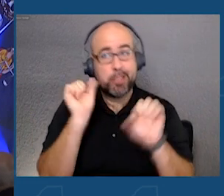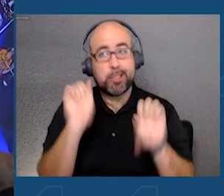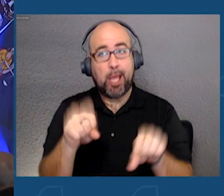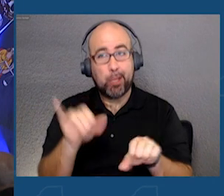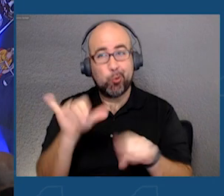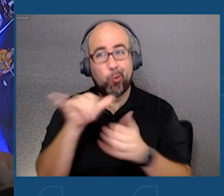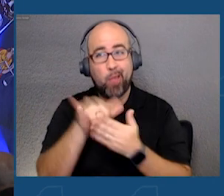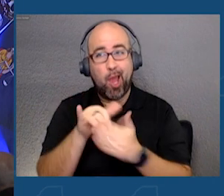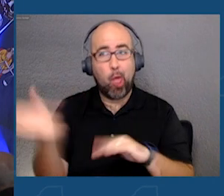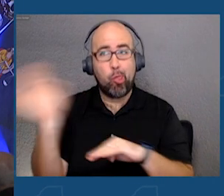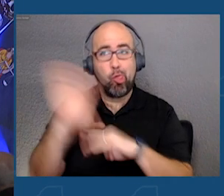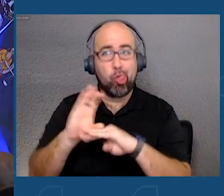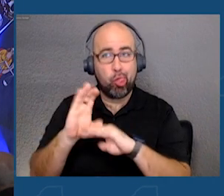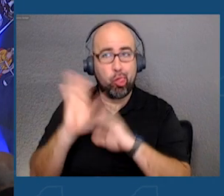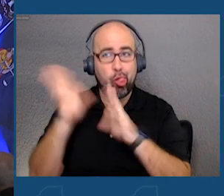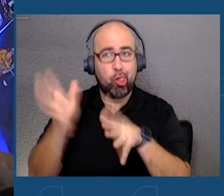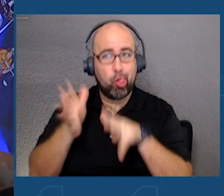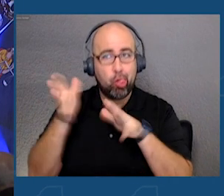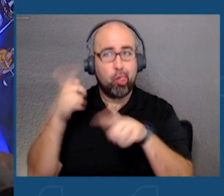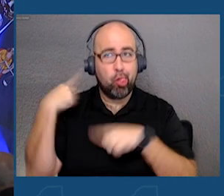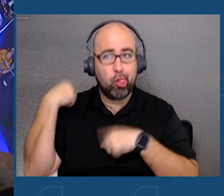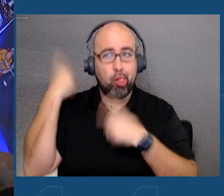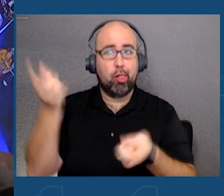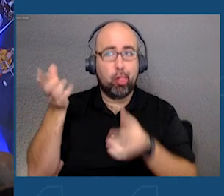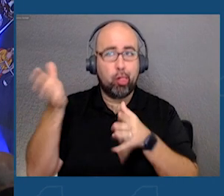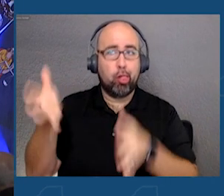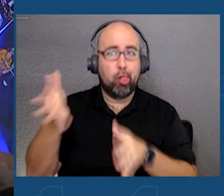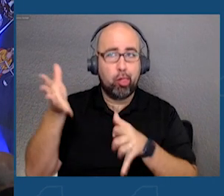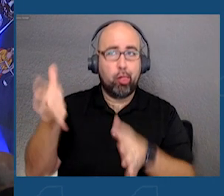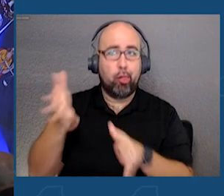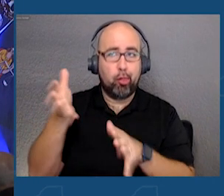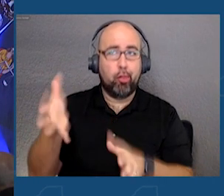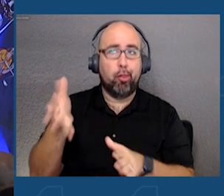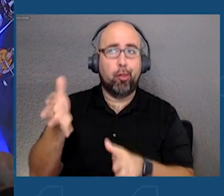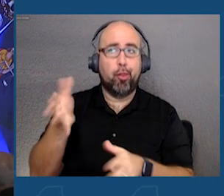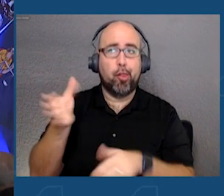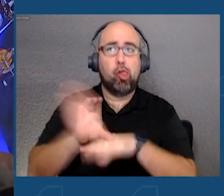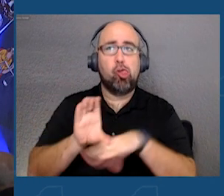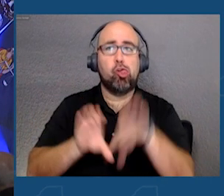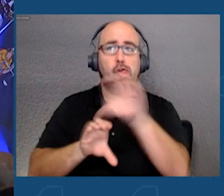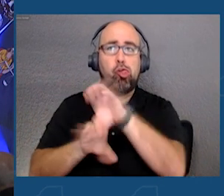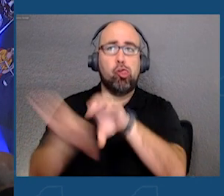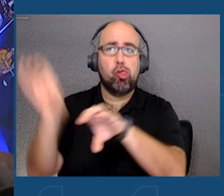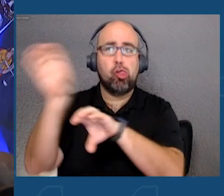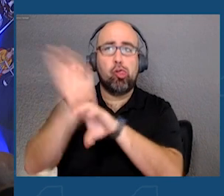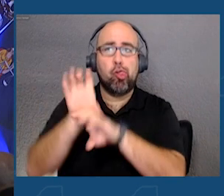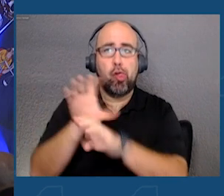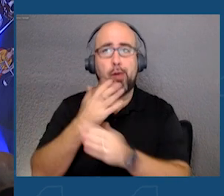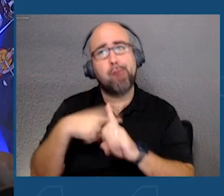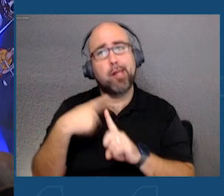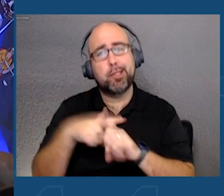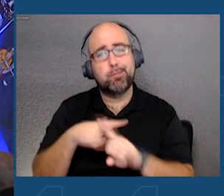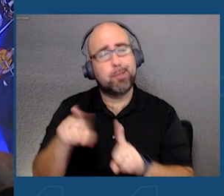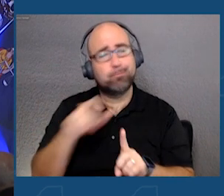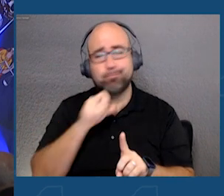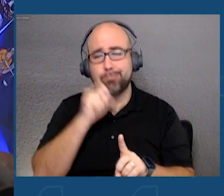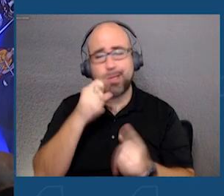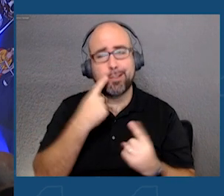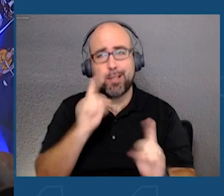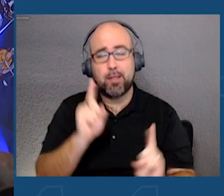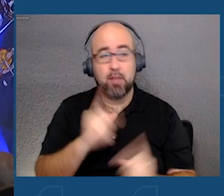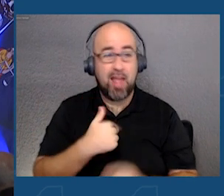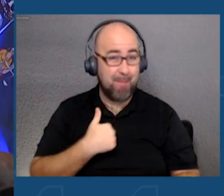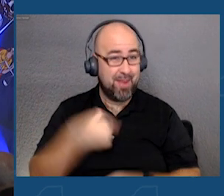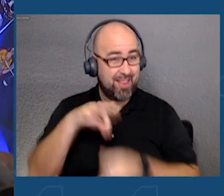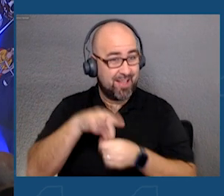other decades of plans, well-intended plans, but never executed. I've been an elected official since 1994. I